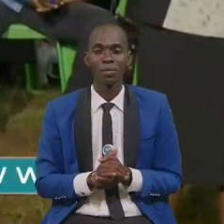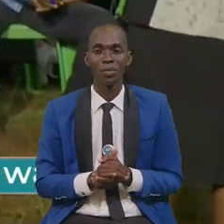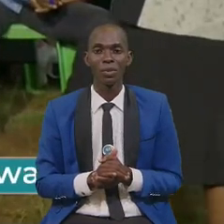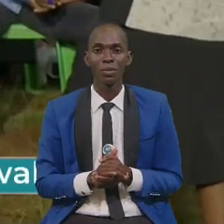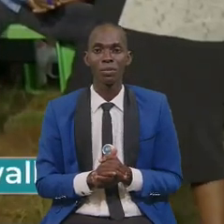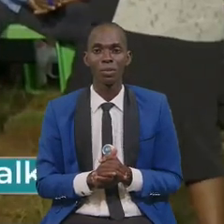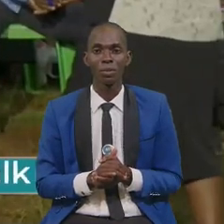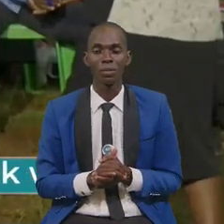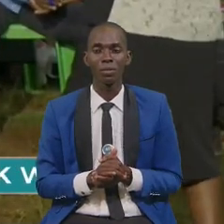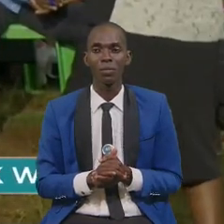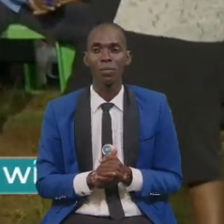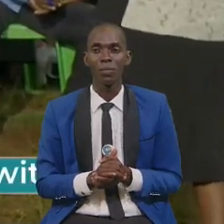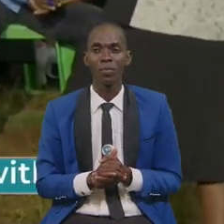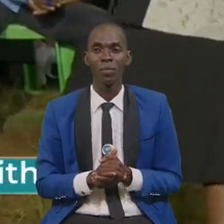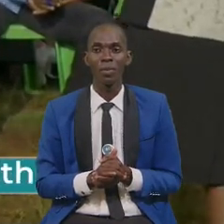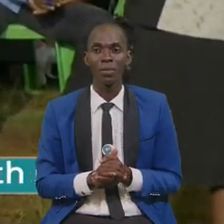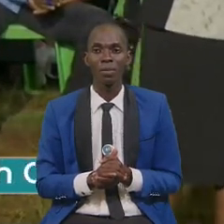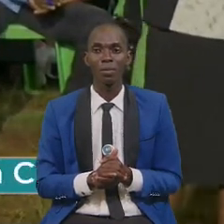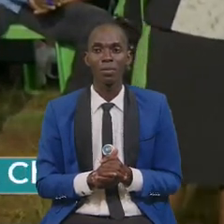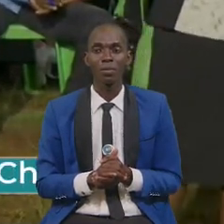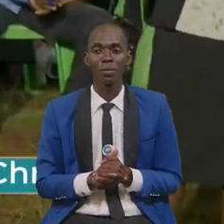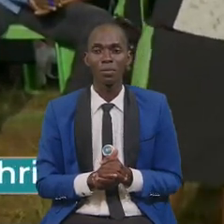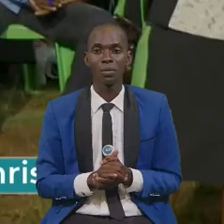We're waiting for our counselors.